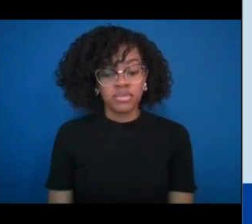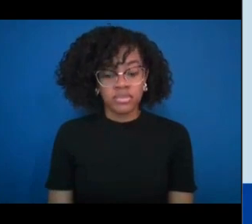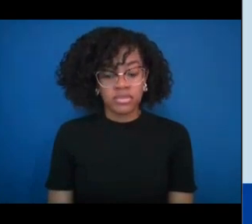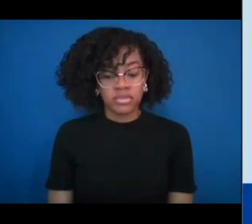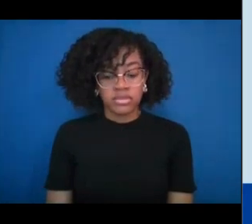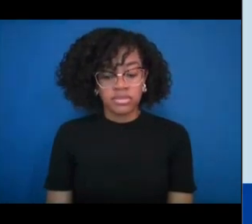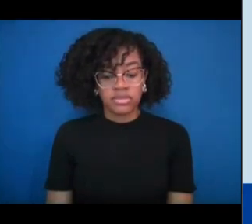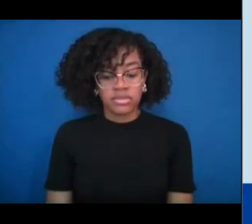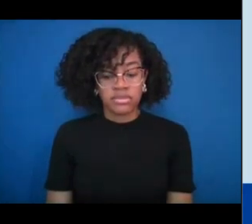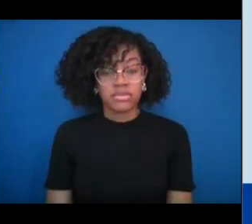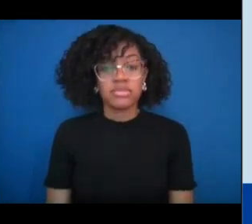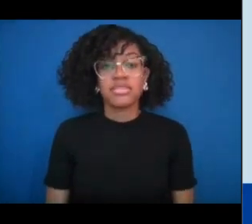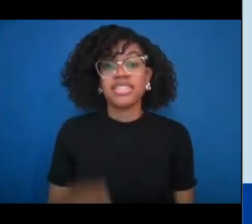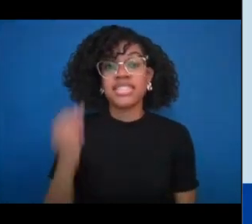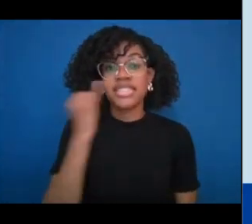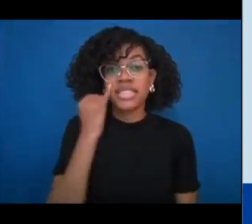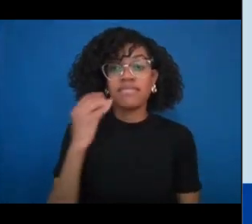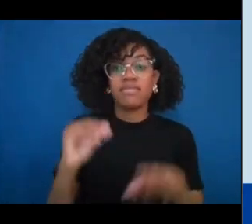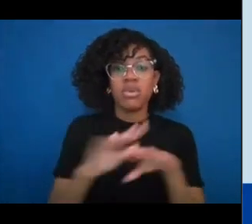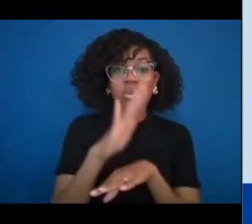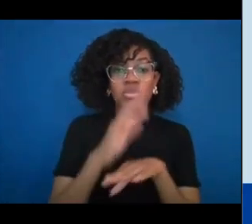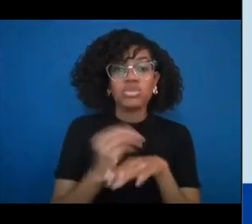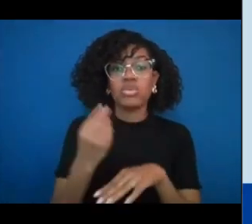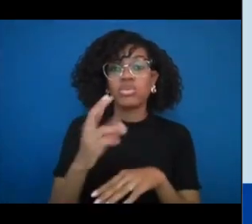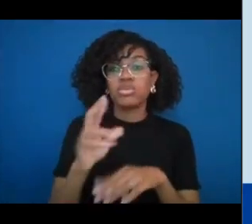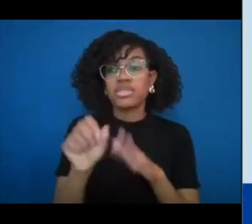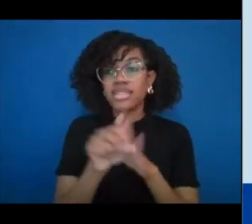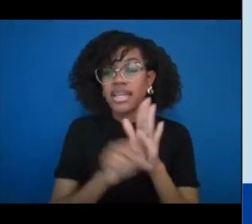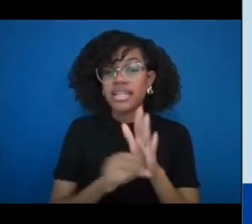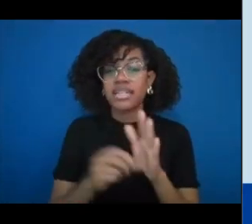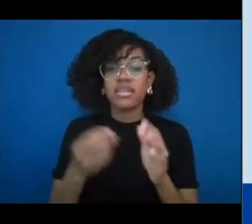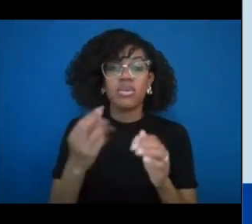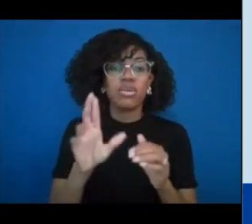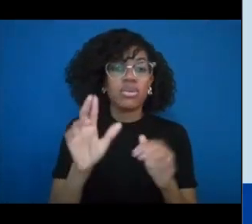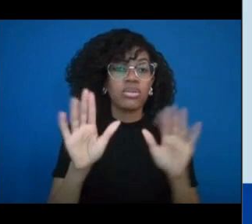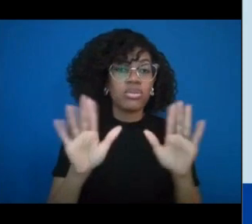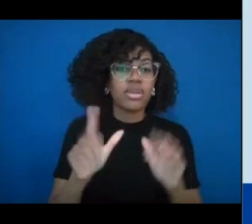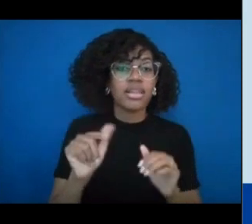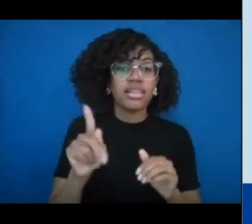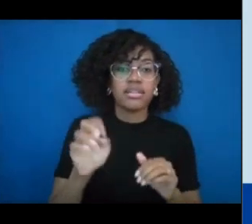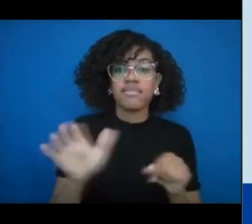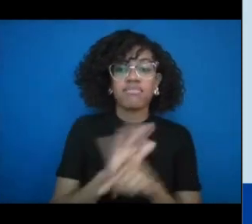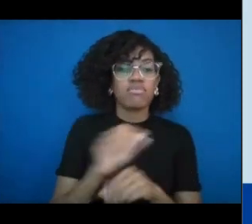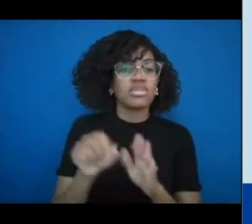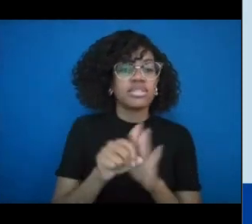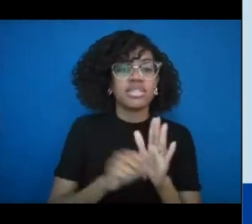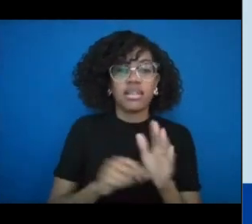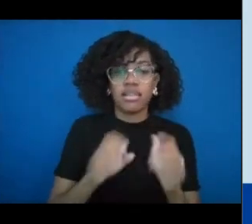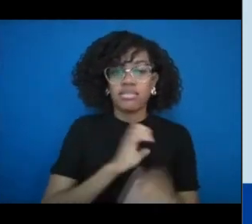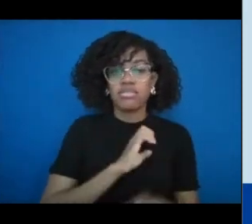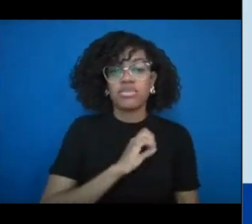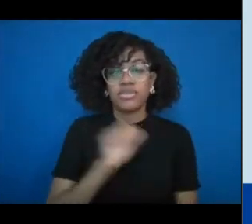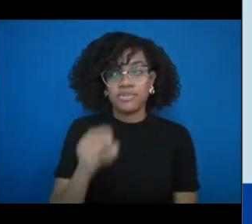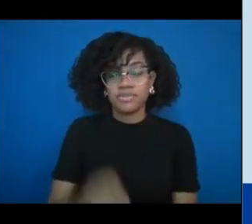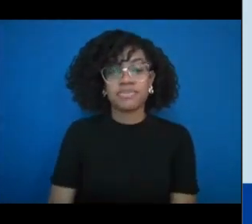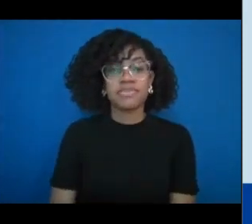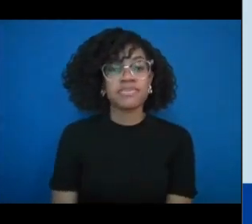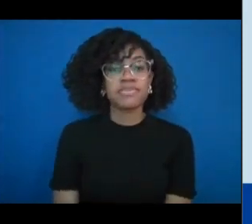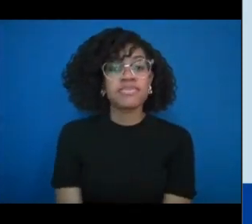If you are a coastal state or a coastal territory or a Great Lakes state, your whole state's eligible. Yeah.